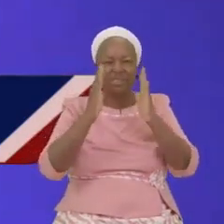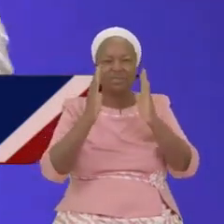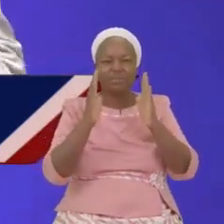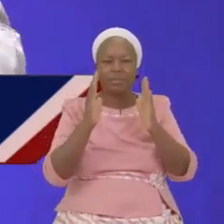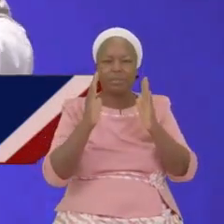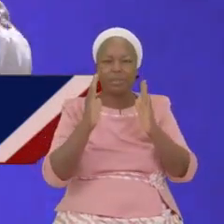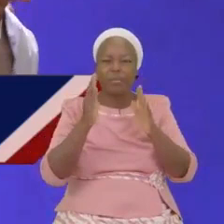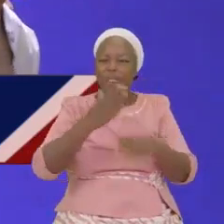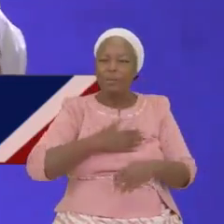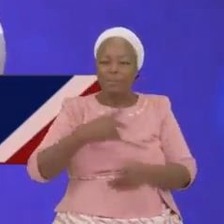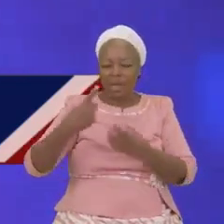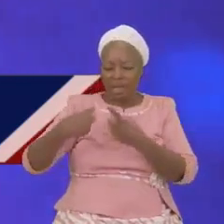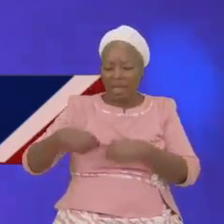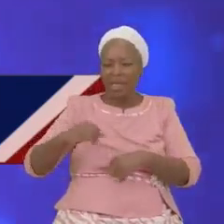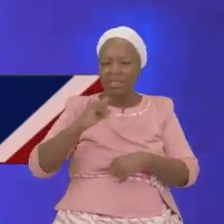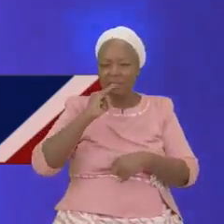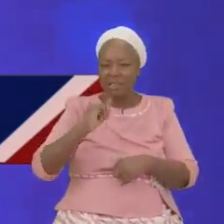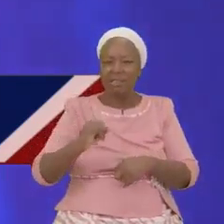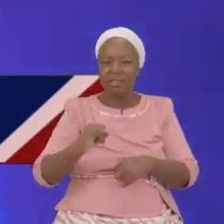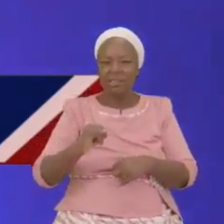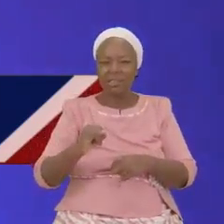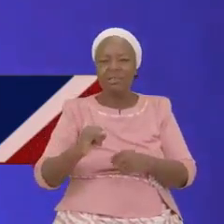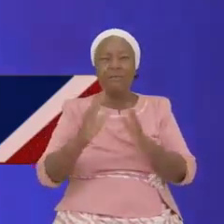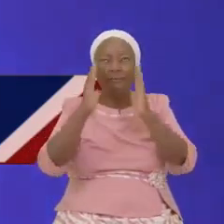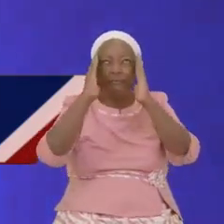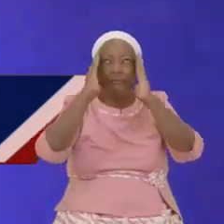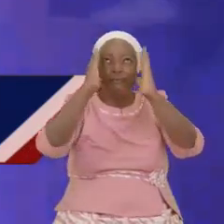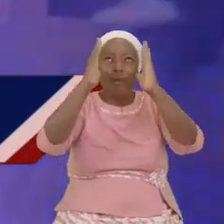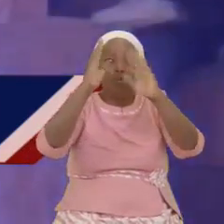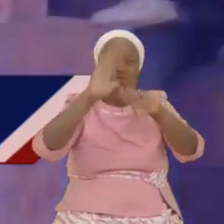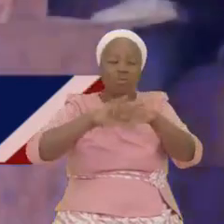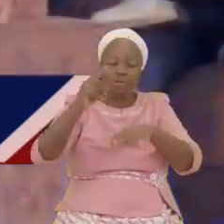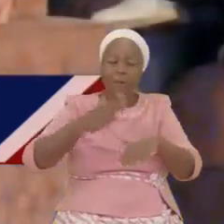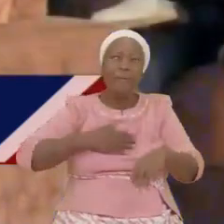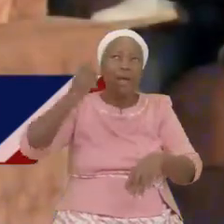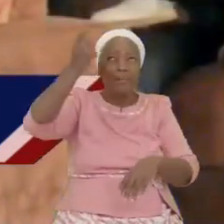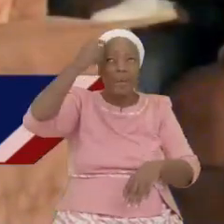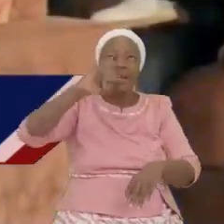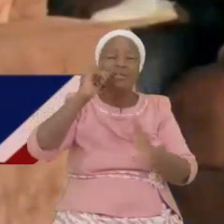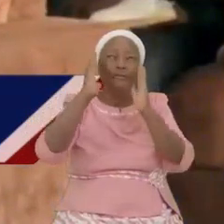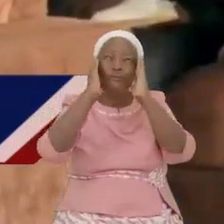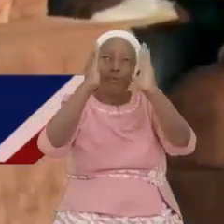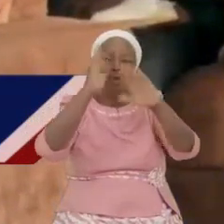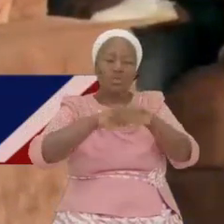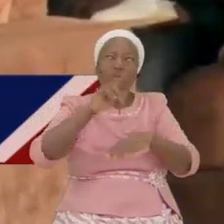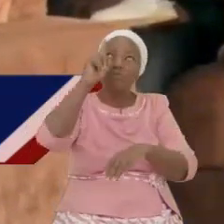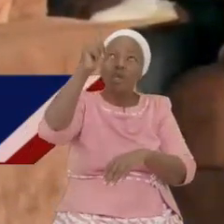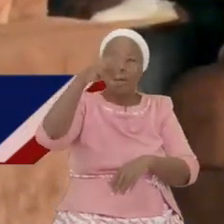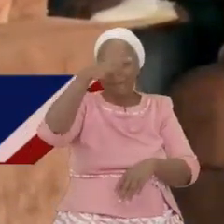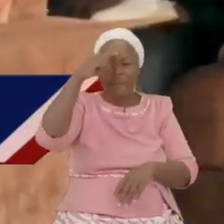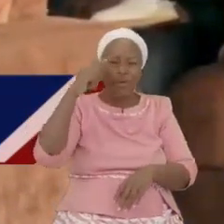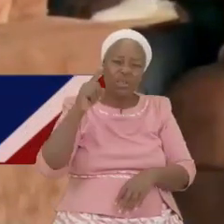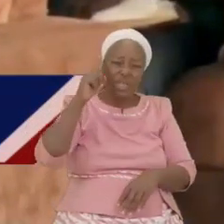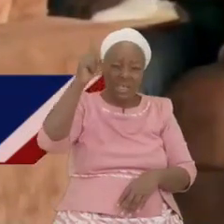fixed. My heart is focused on you. My mind is focused on you, because he is